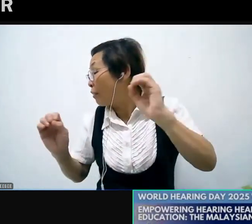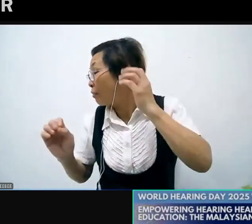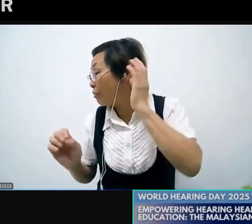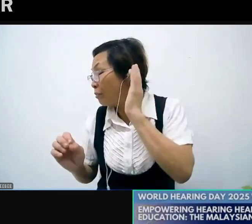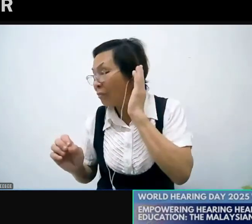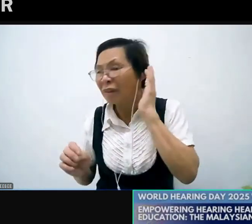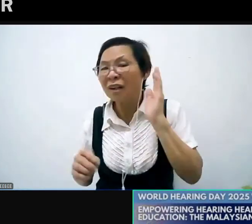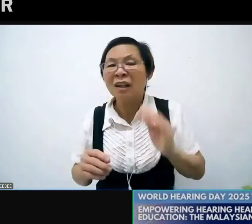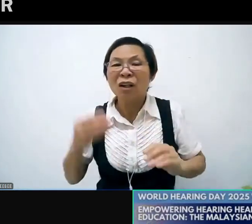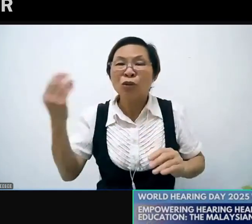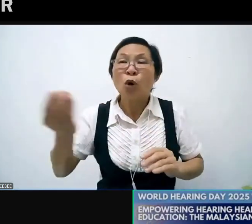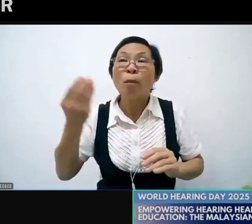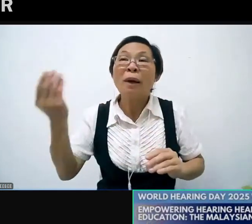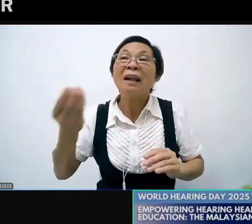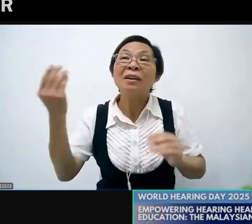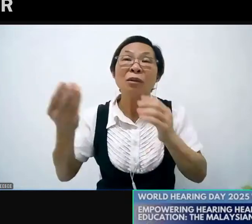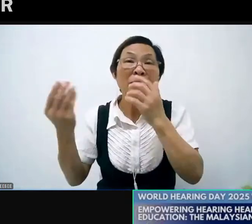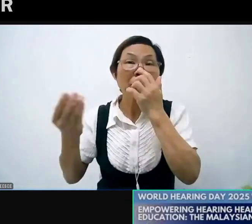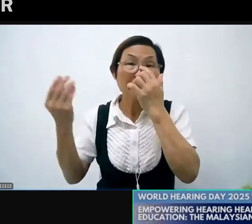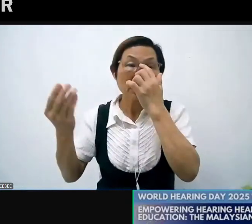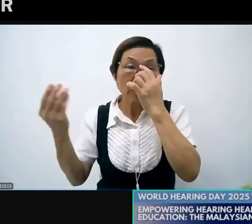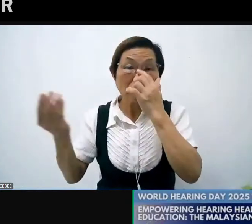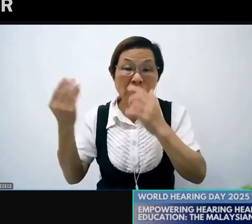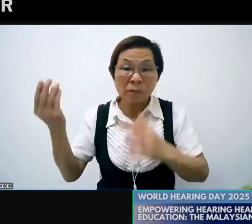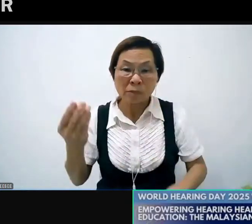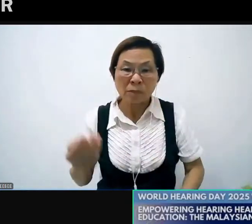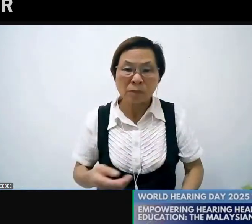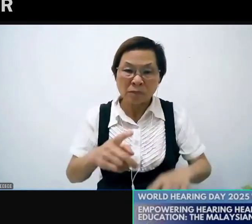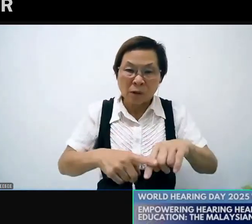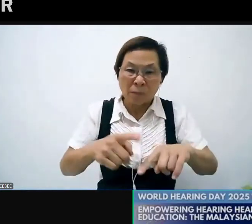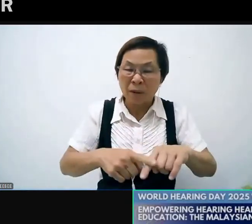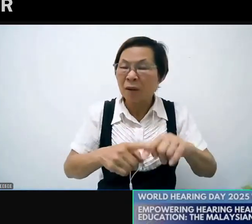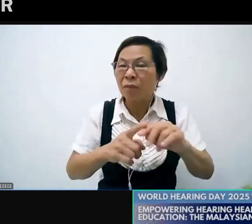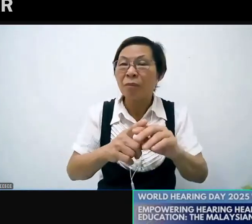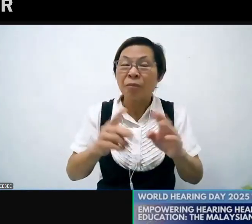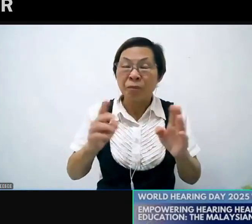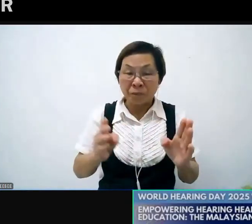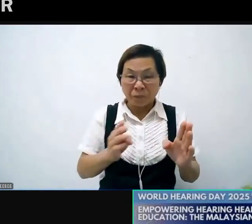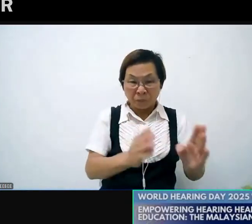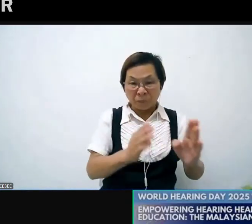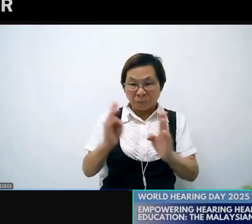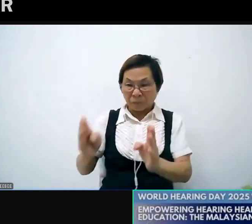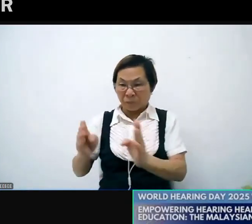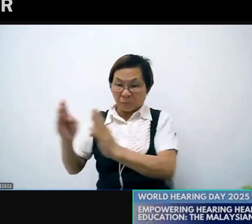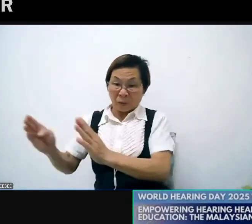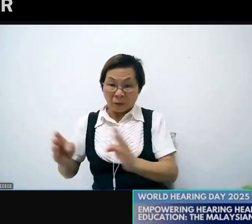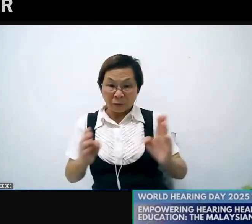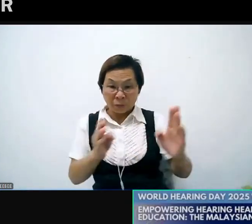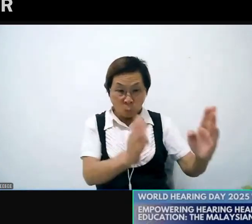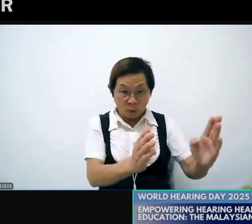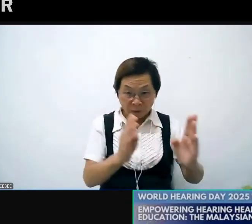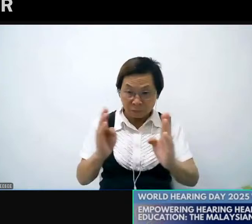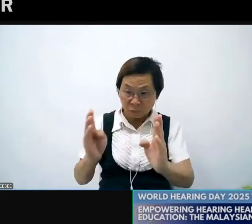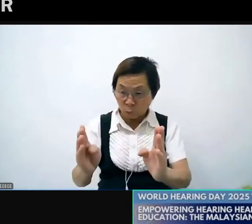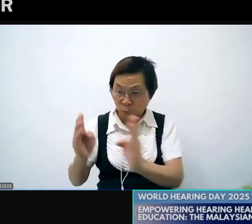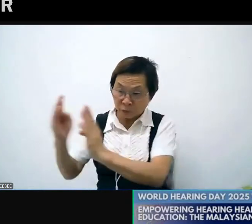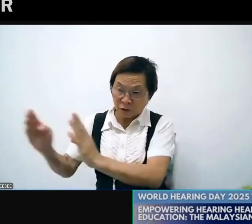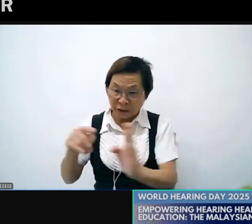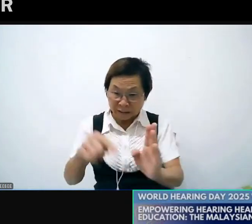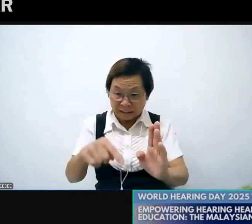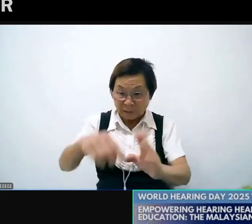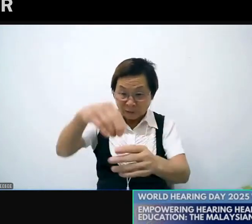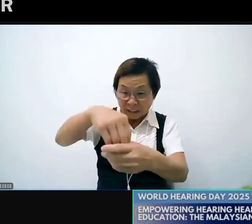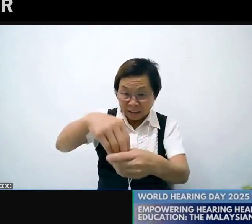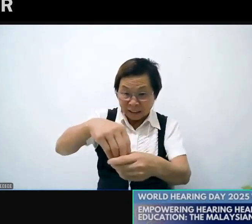Typical management is depends on whether their inner structures, that means the cochlear inner parts of the ears,